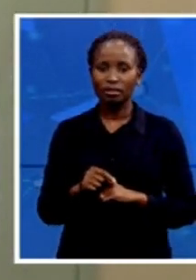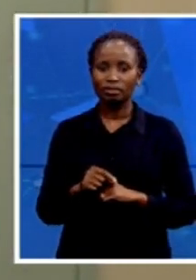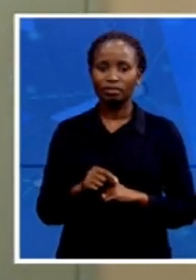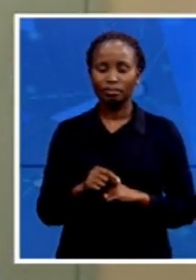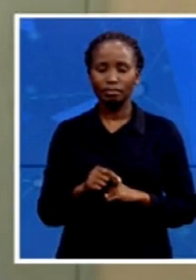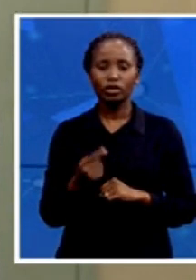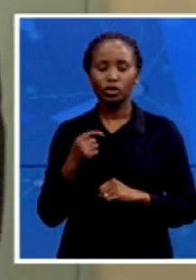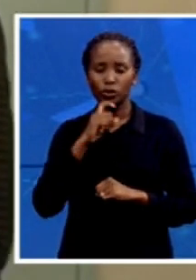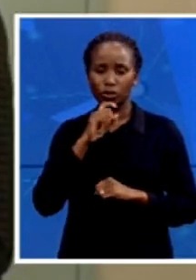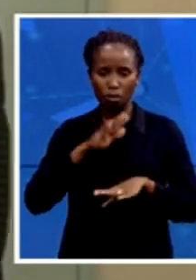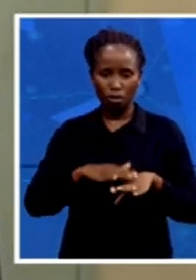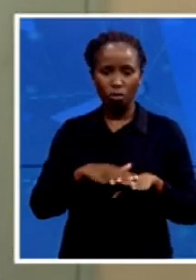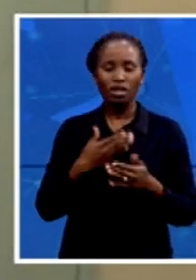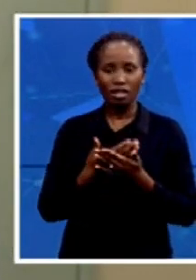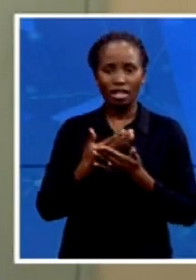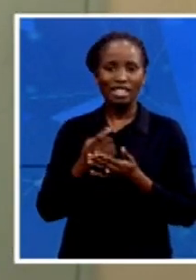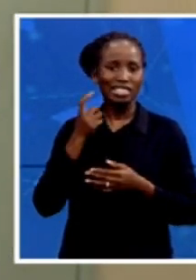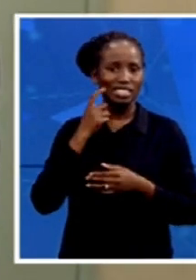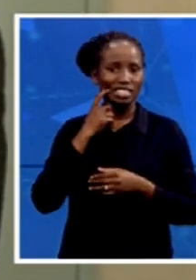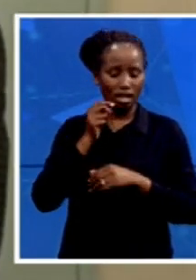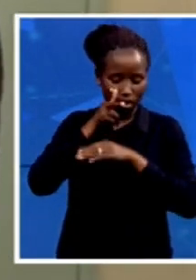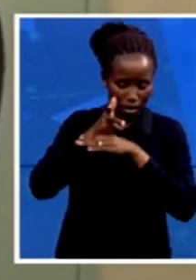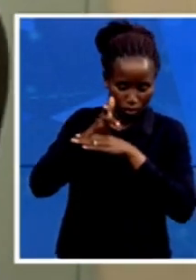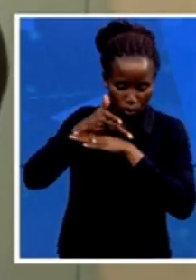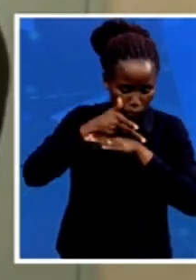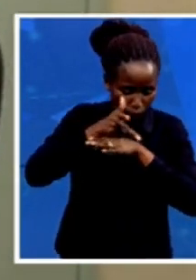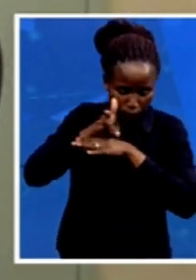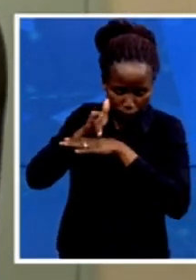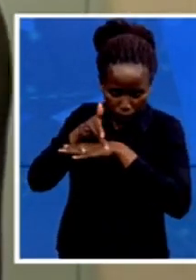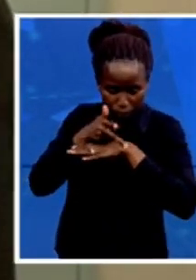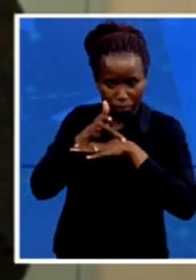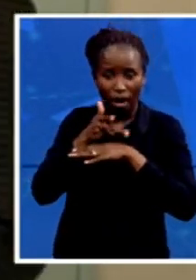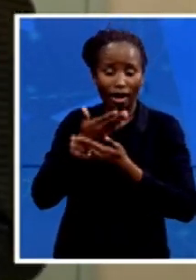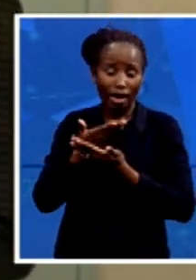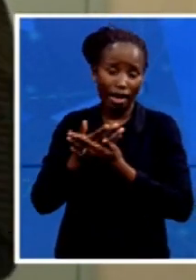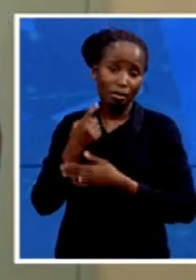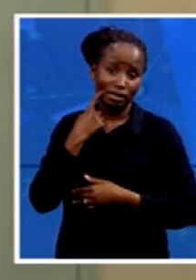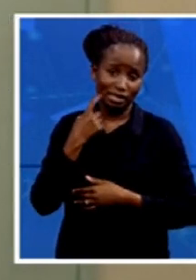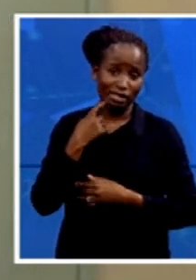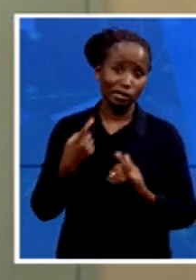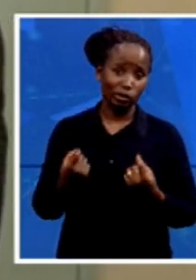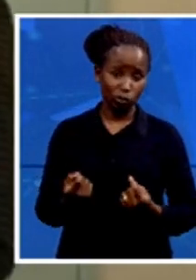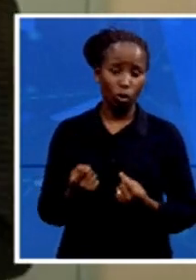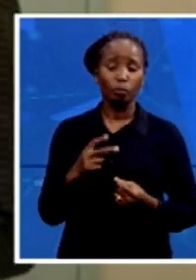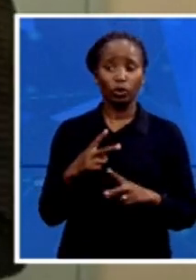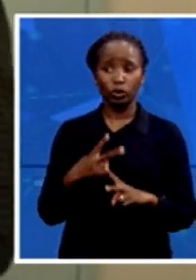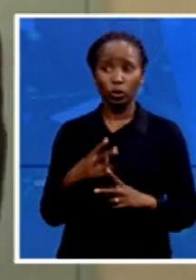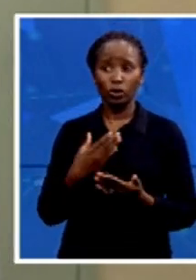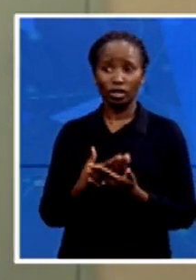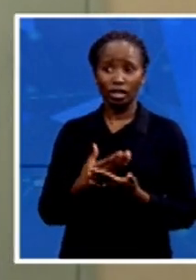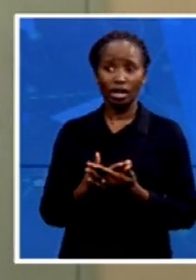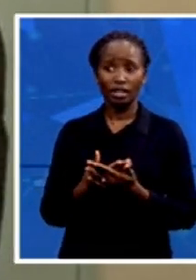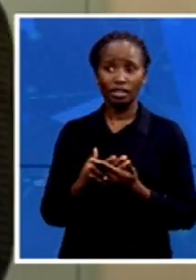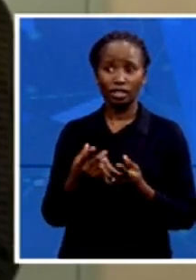around on the surgeon's console and all the instruments, and can also interchange using sort of buttons and